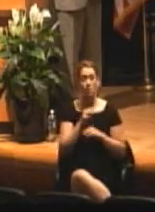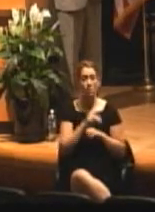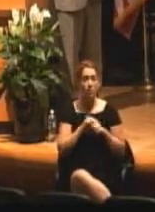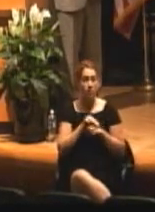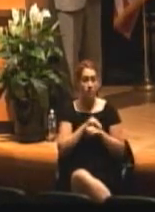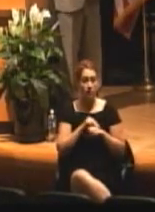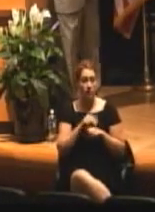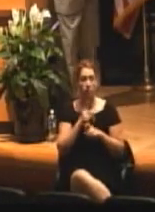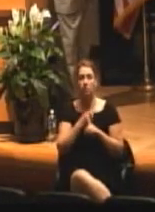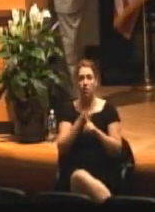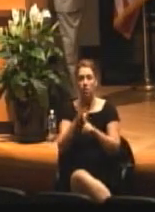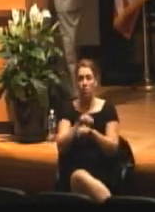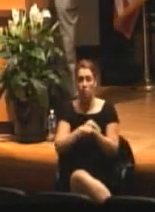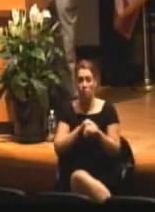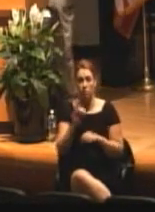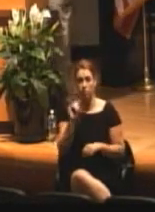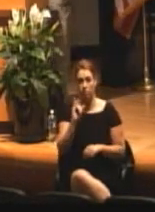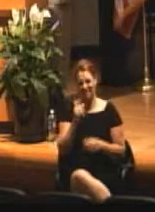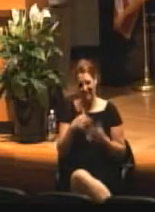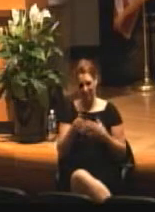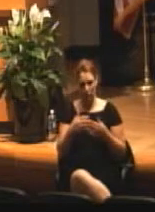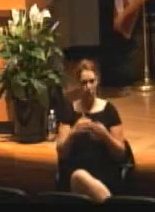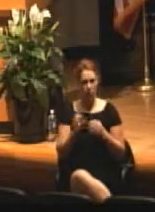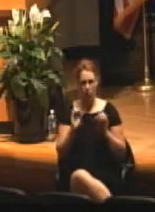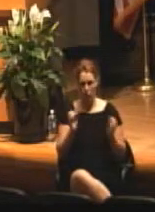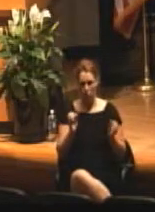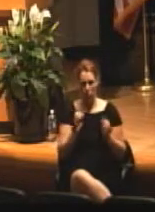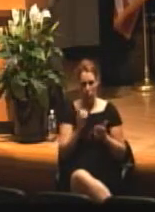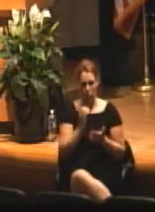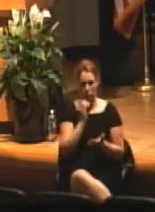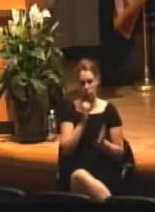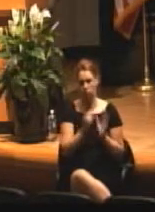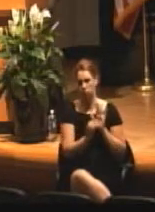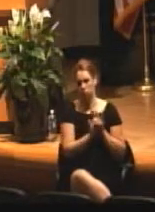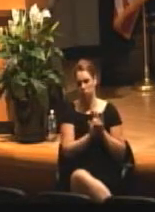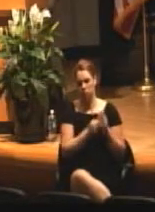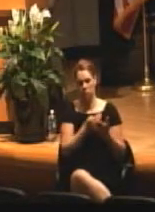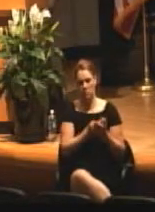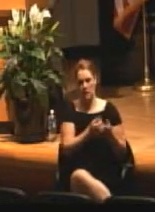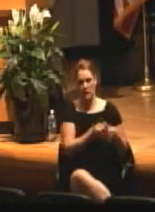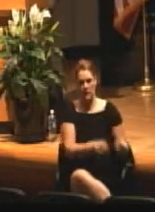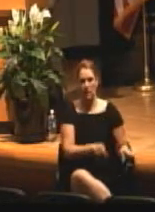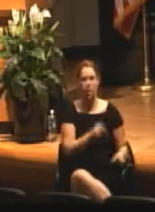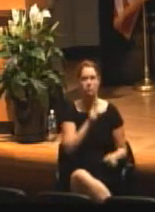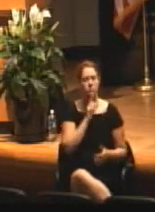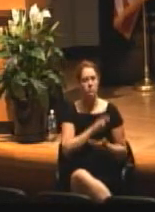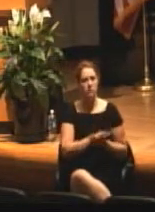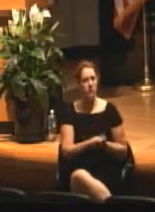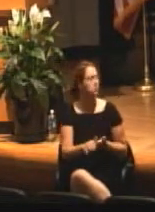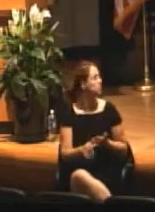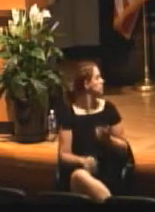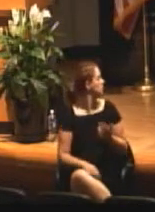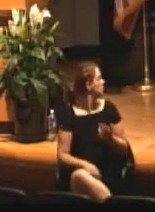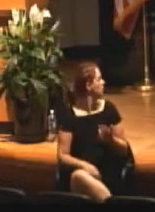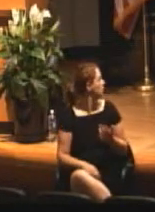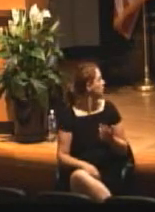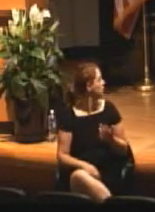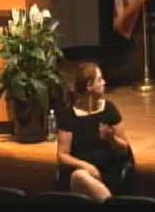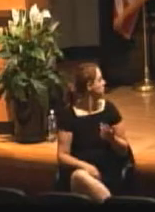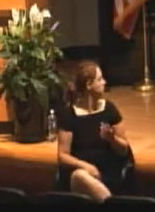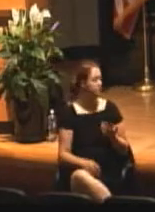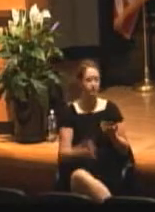in it. So you get kind of the best of both worlds on that program with that. Guidelines sometimes are a little bit